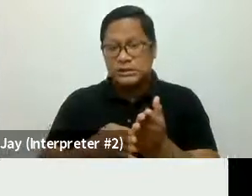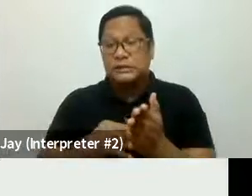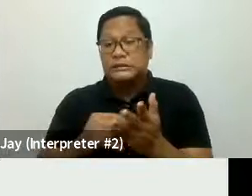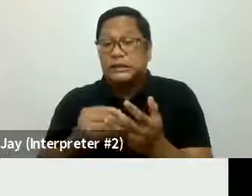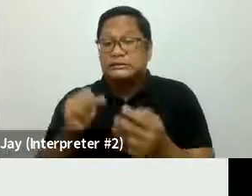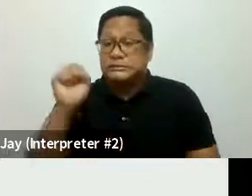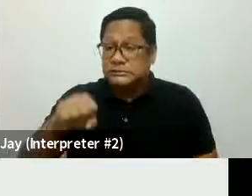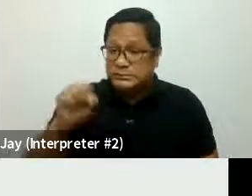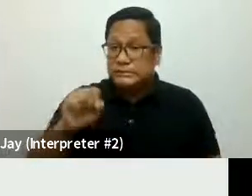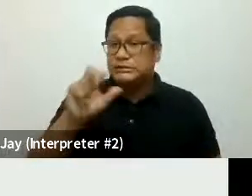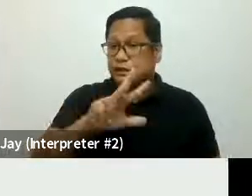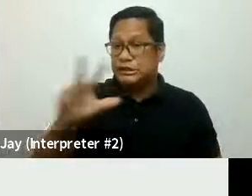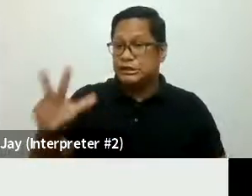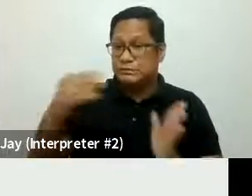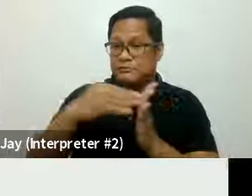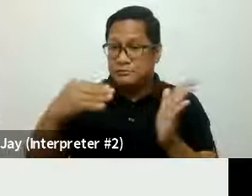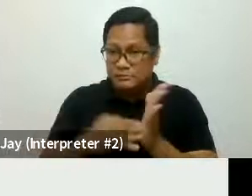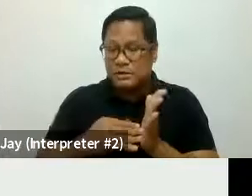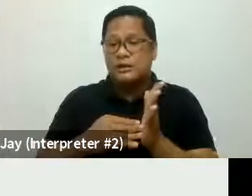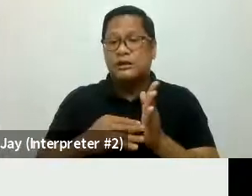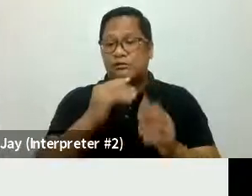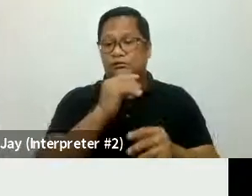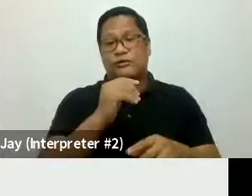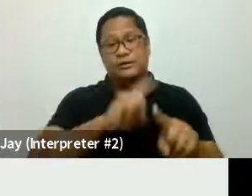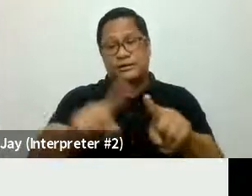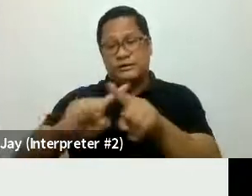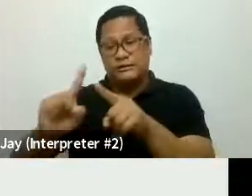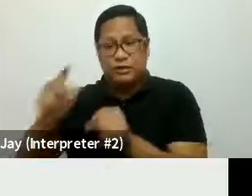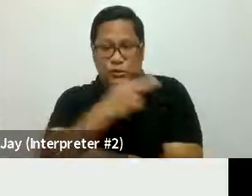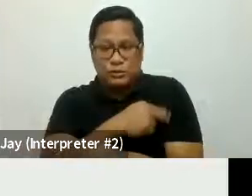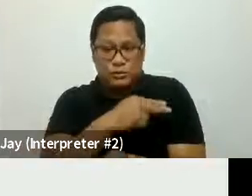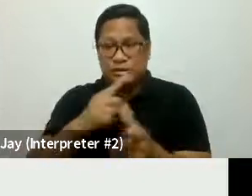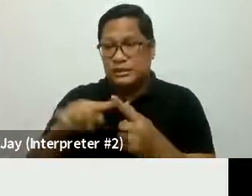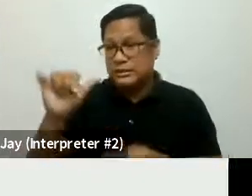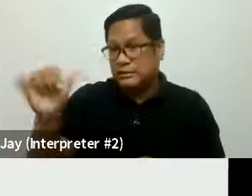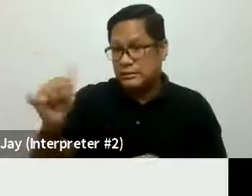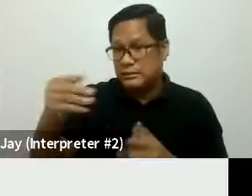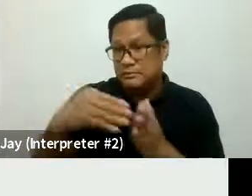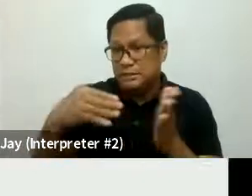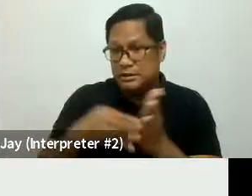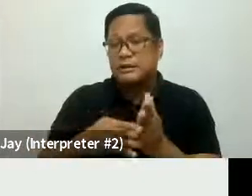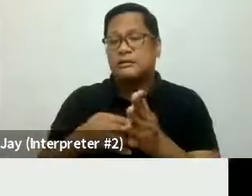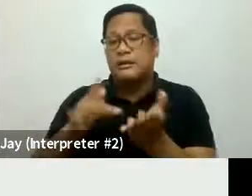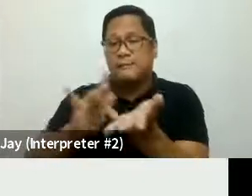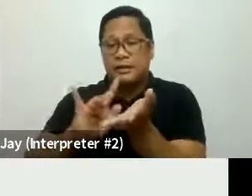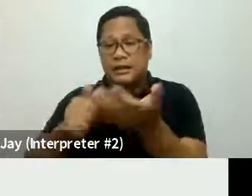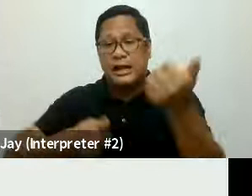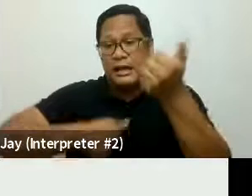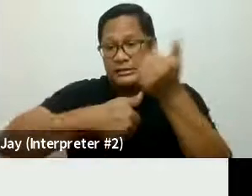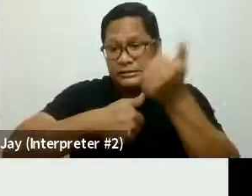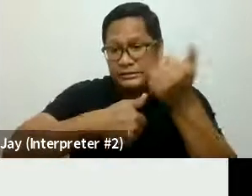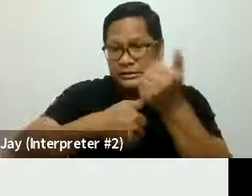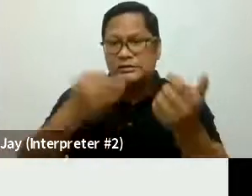already 33 billion is for hospitals, and around 10 billion would be the medical assistance funds for